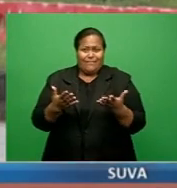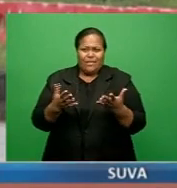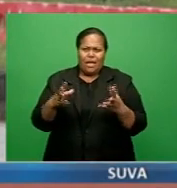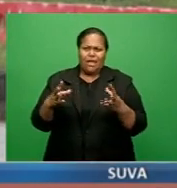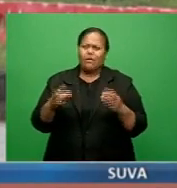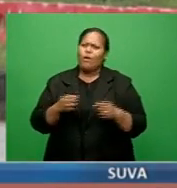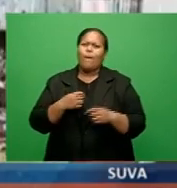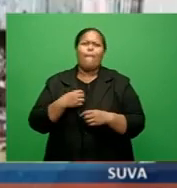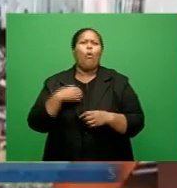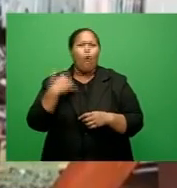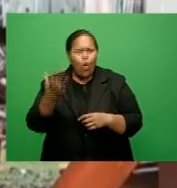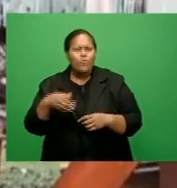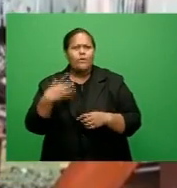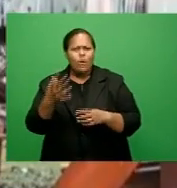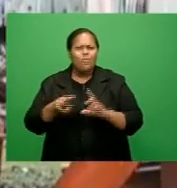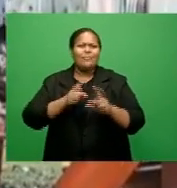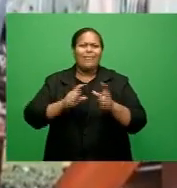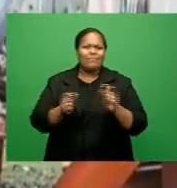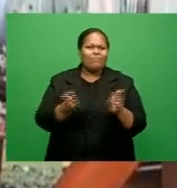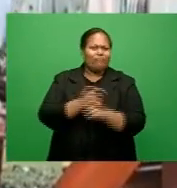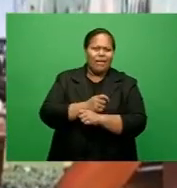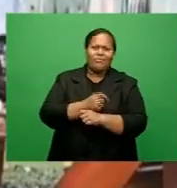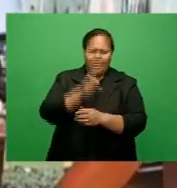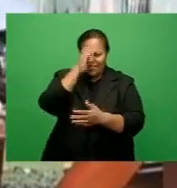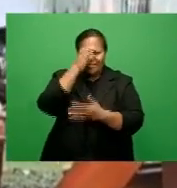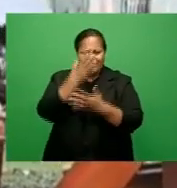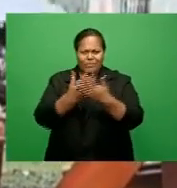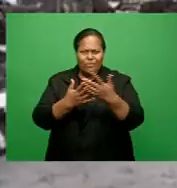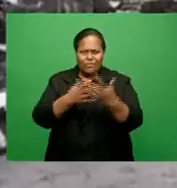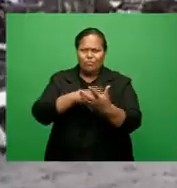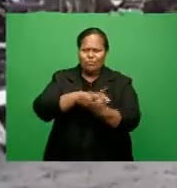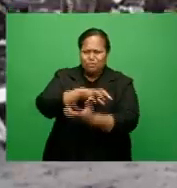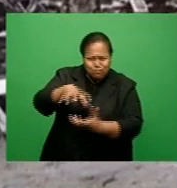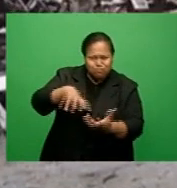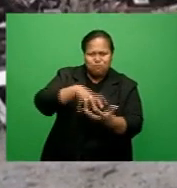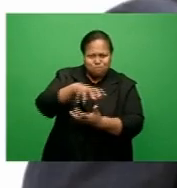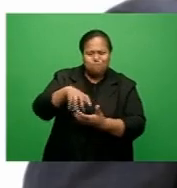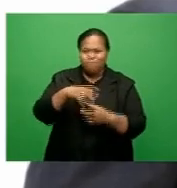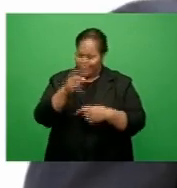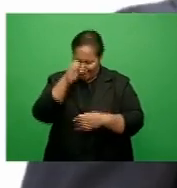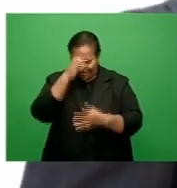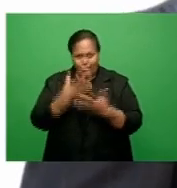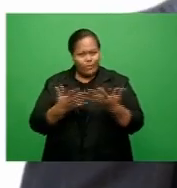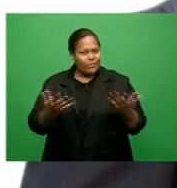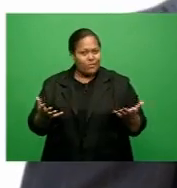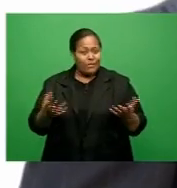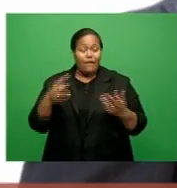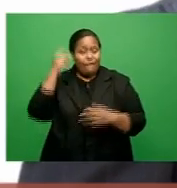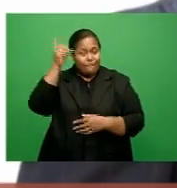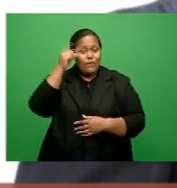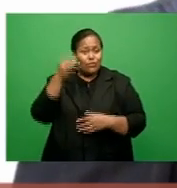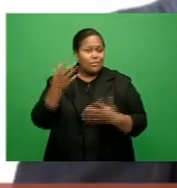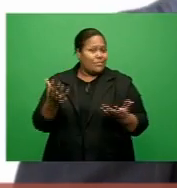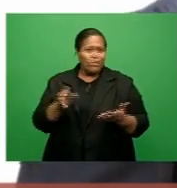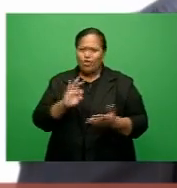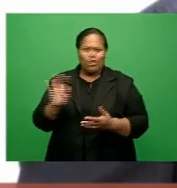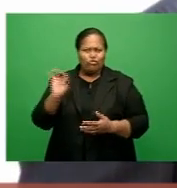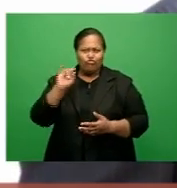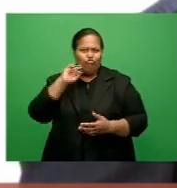experienced firsthand the increasing intensity of tropical cyclones. Fijians are no strange to